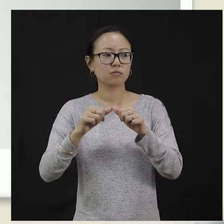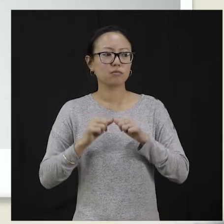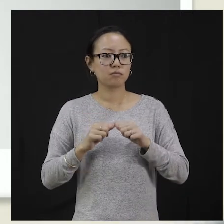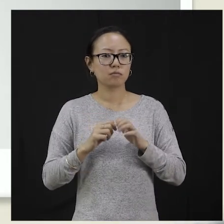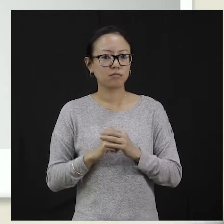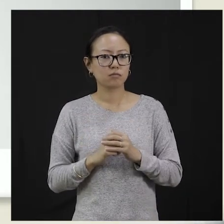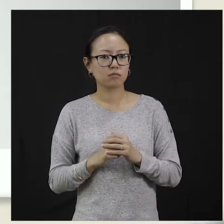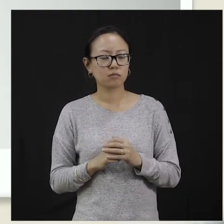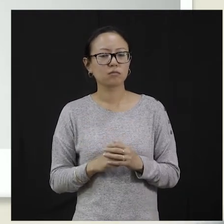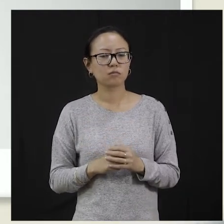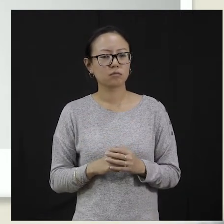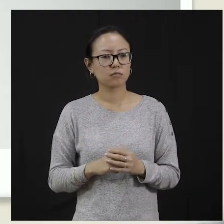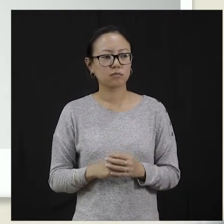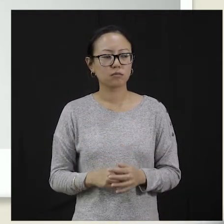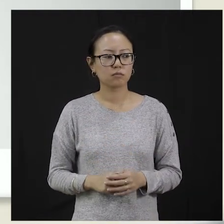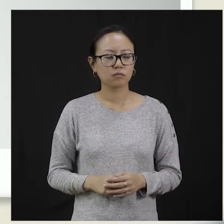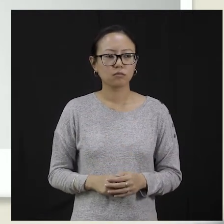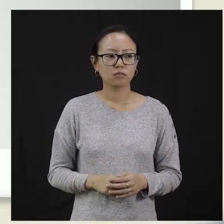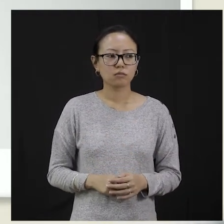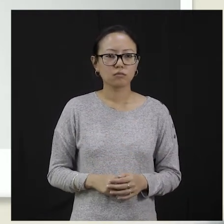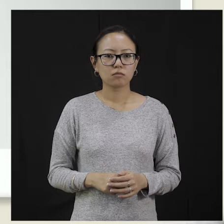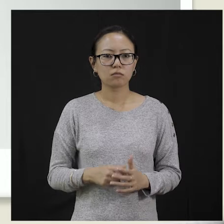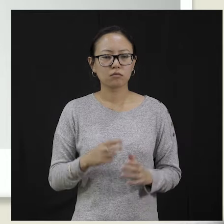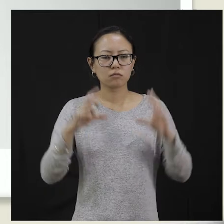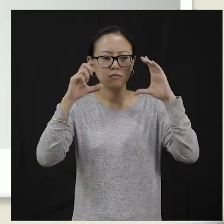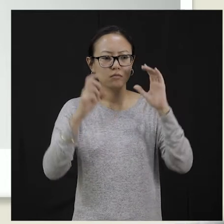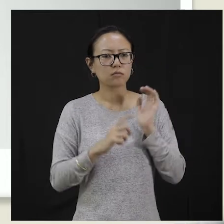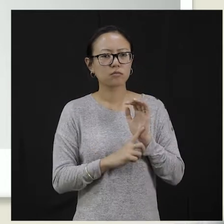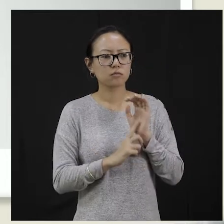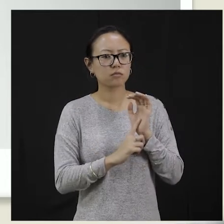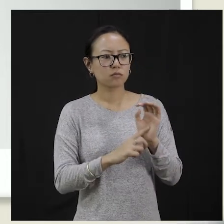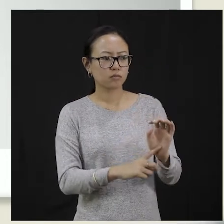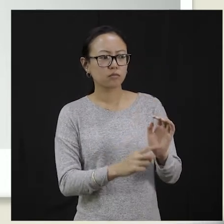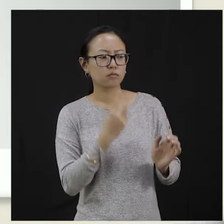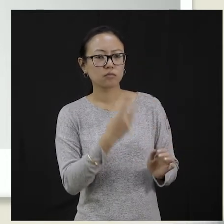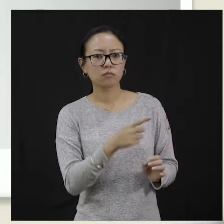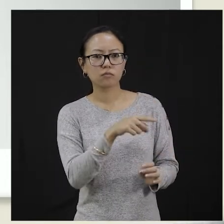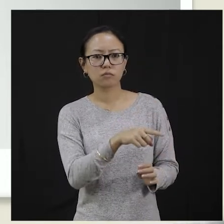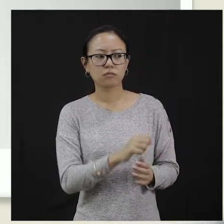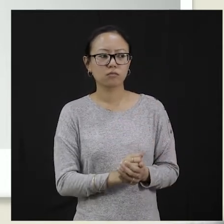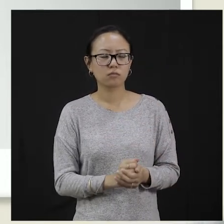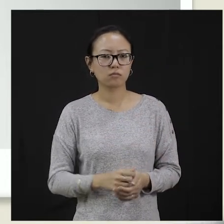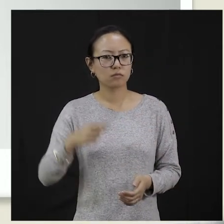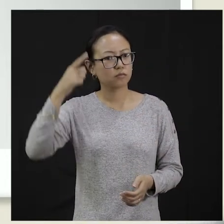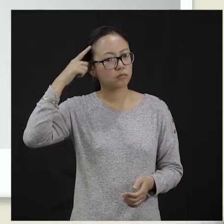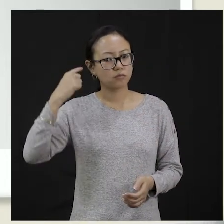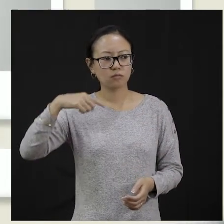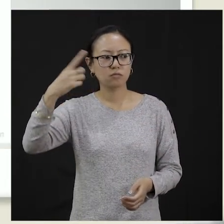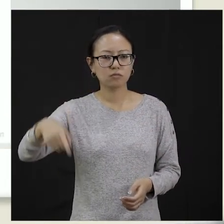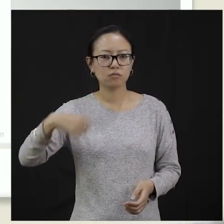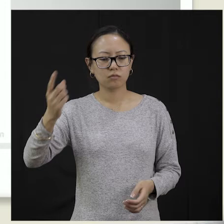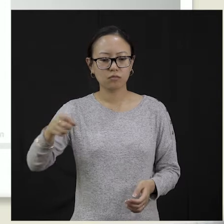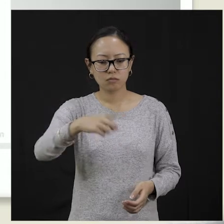button, pizza, sun, moon, clock are circular objects,